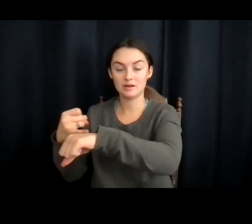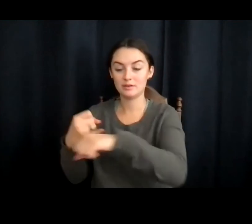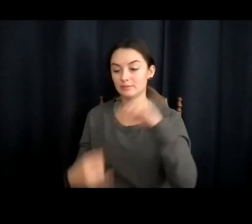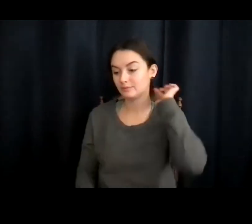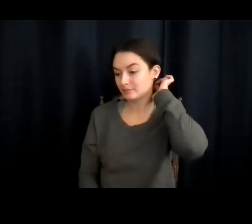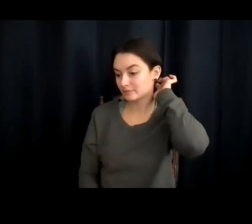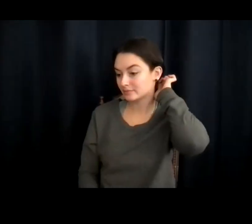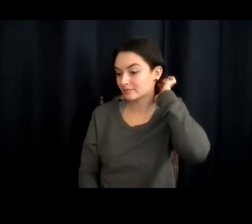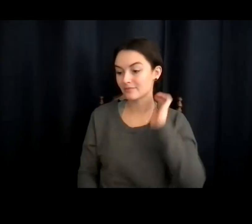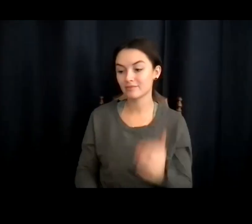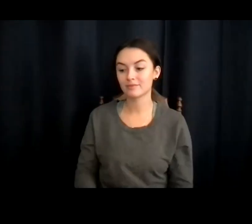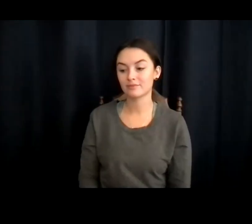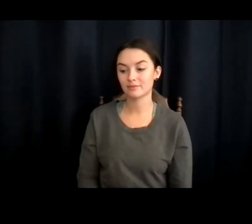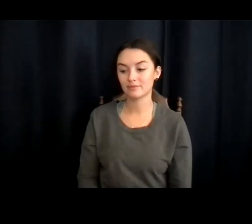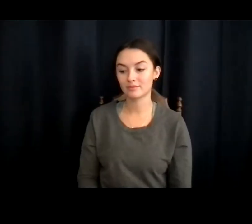blue.